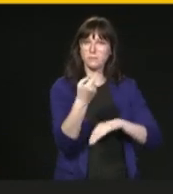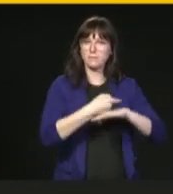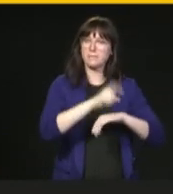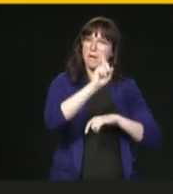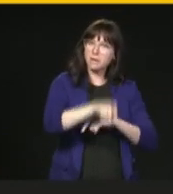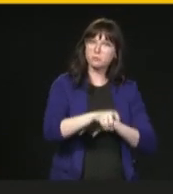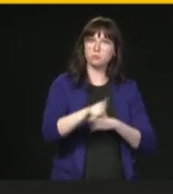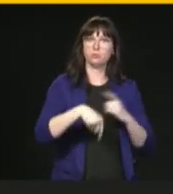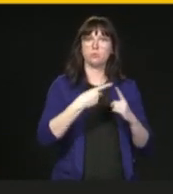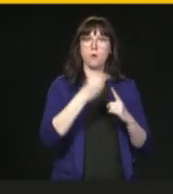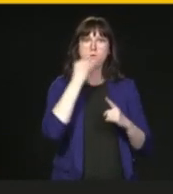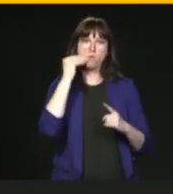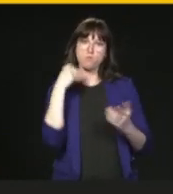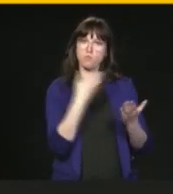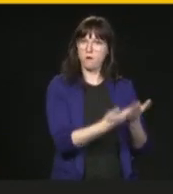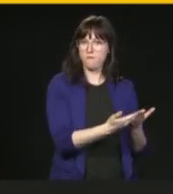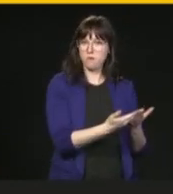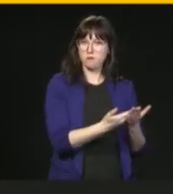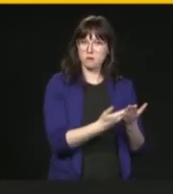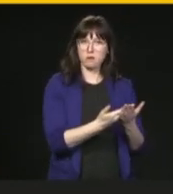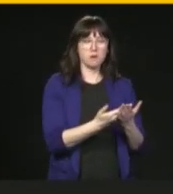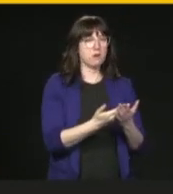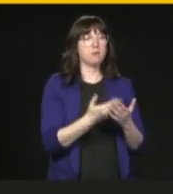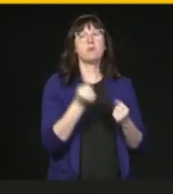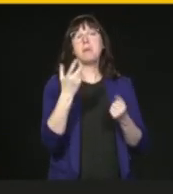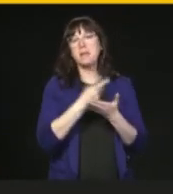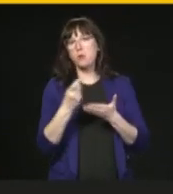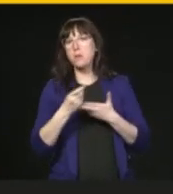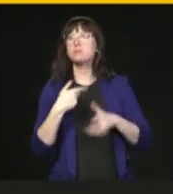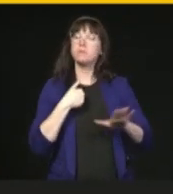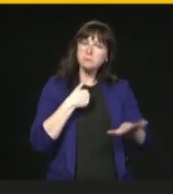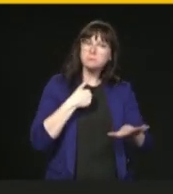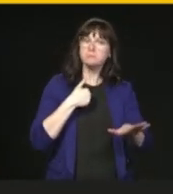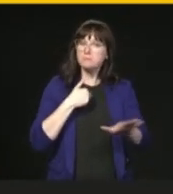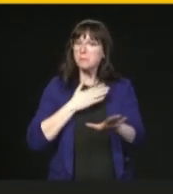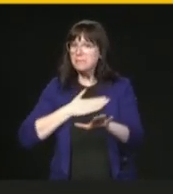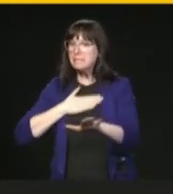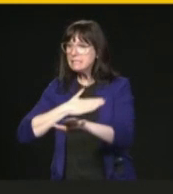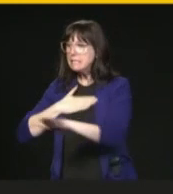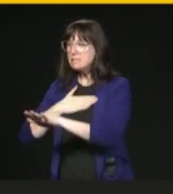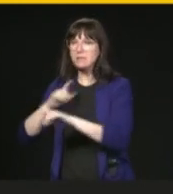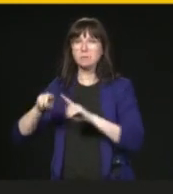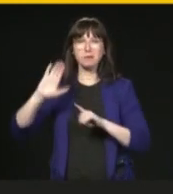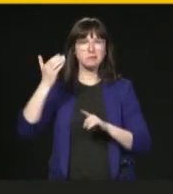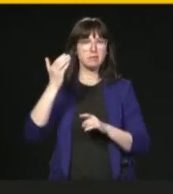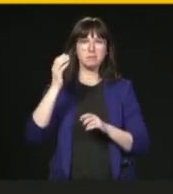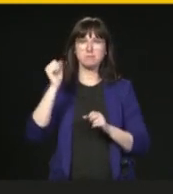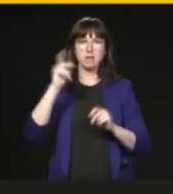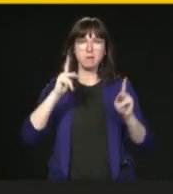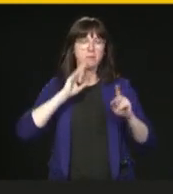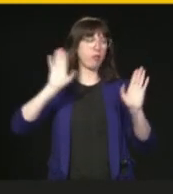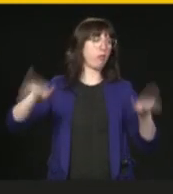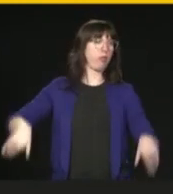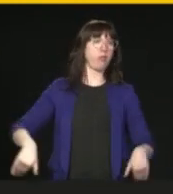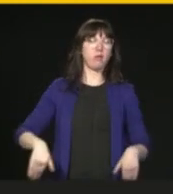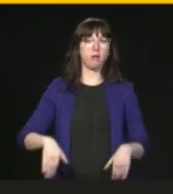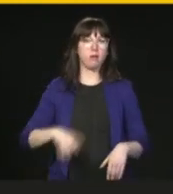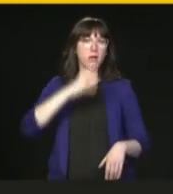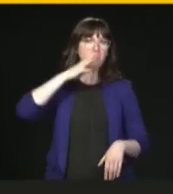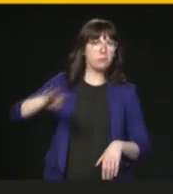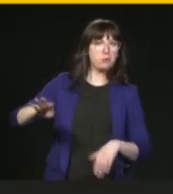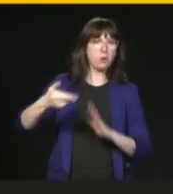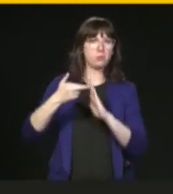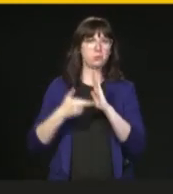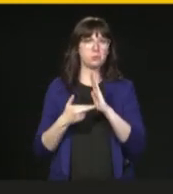quarantine when they come back from travel. This is a message we've been repeating, but some people don't seem to be taking these recommendations